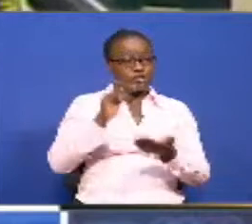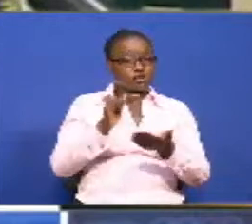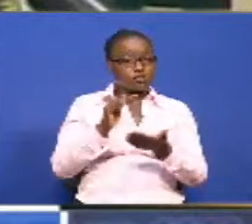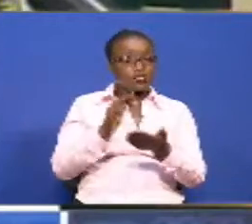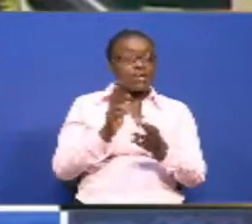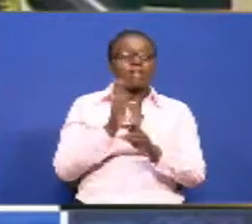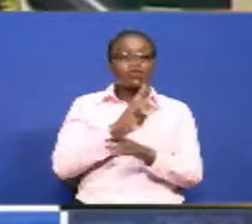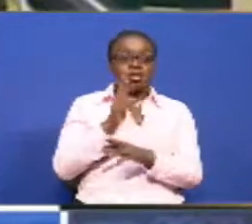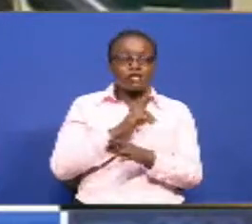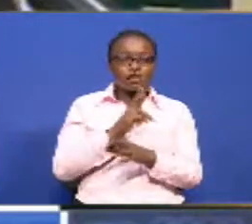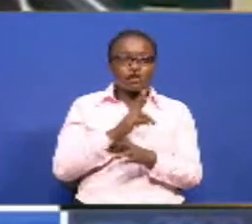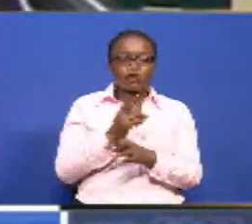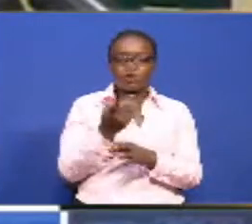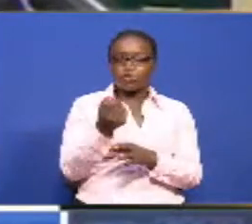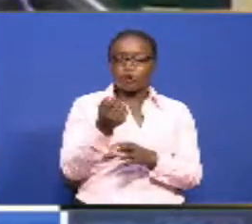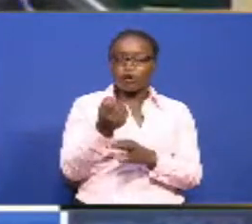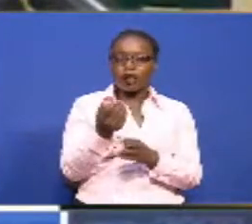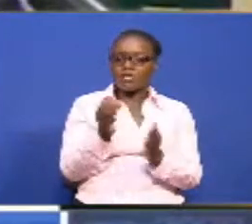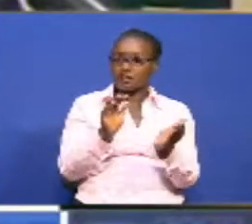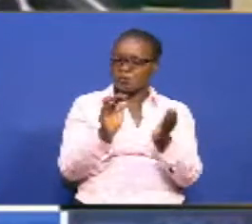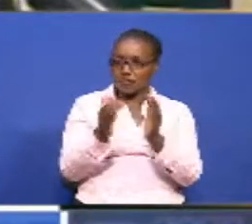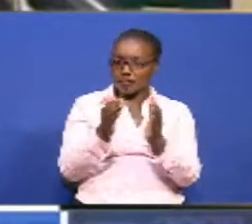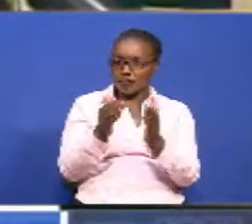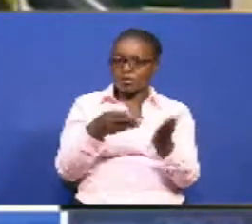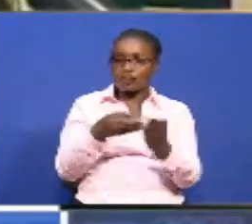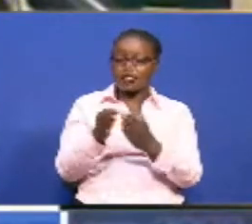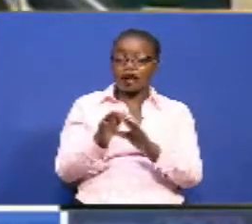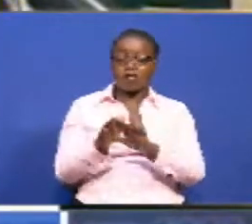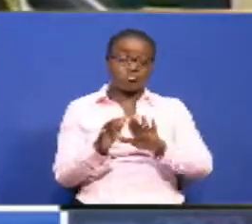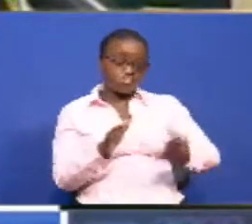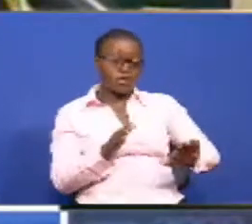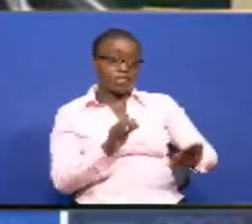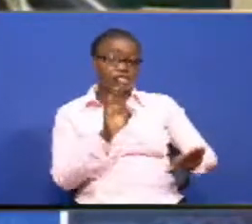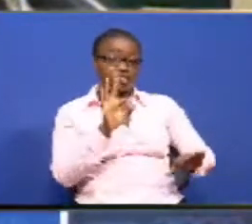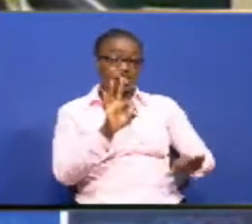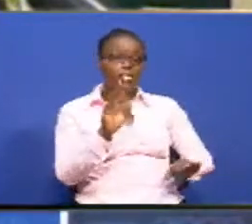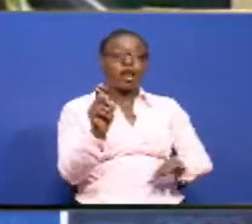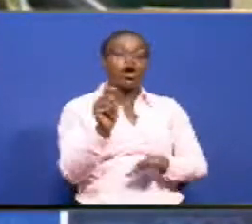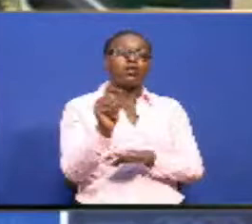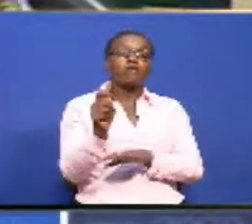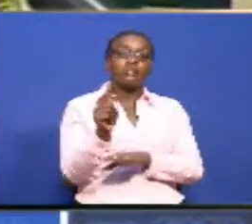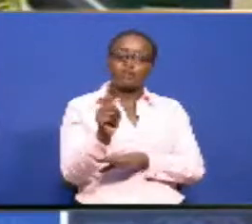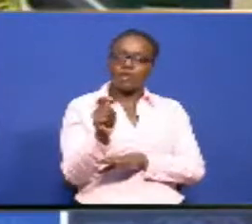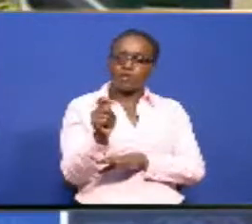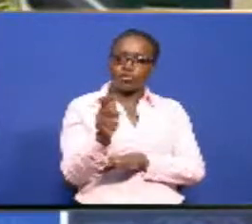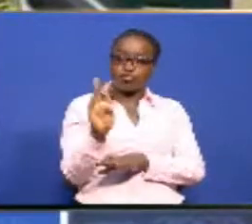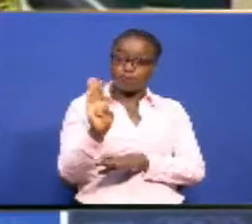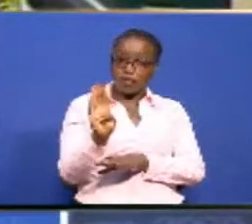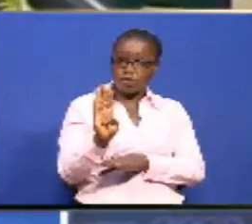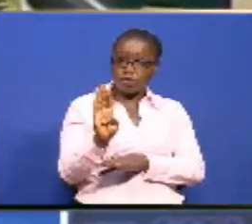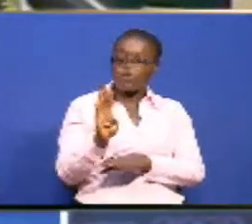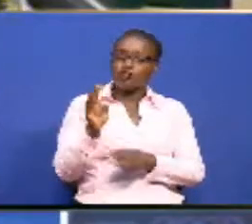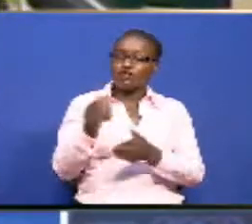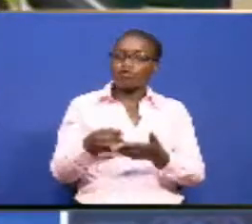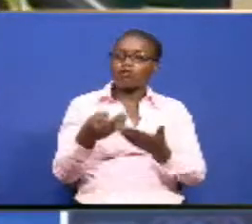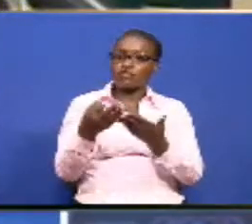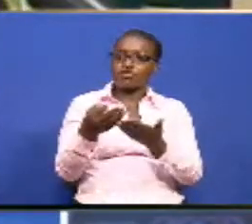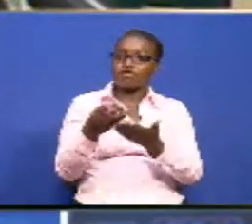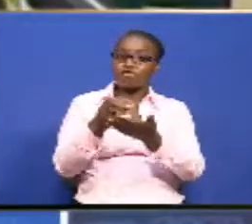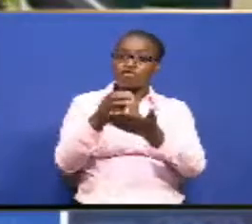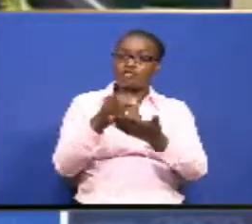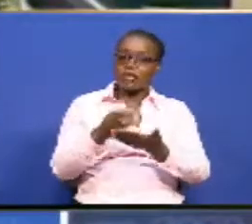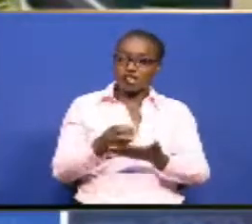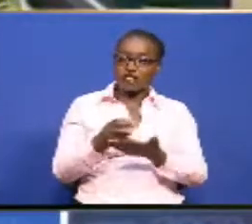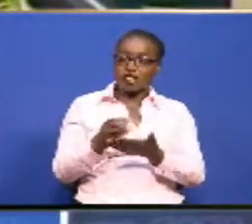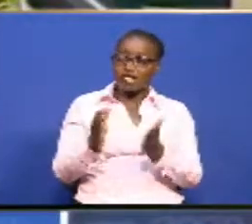medium enterprise, I have set aside shilling 3 billion seed capital to operationalize the credit guarantee scheme. The scheme